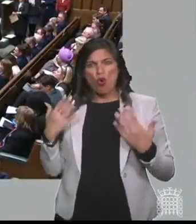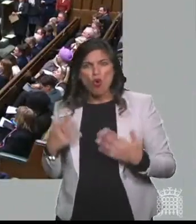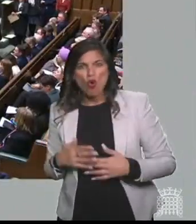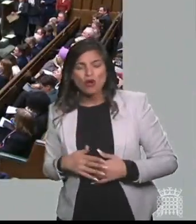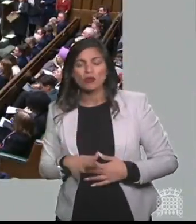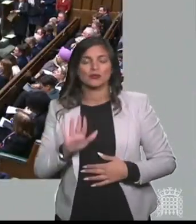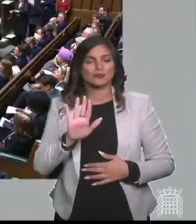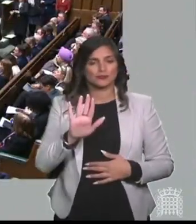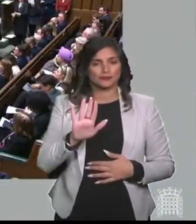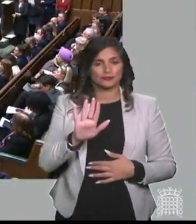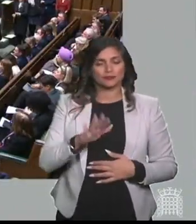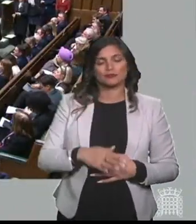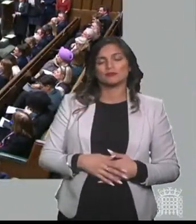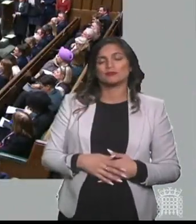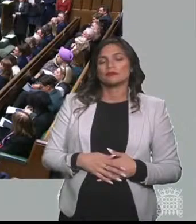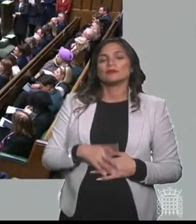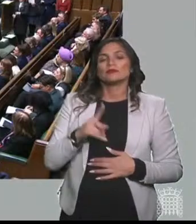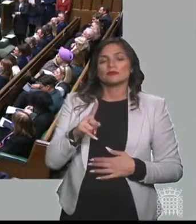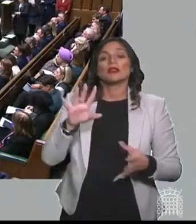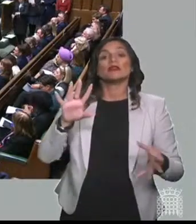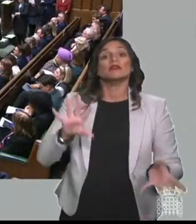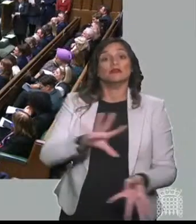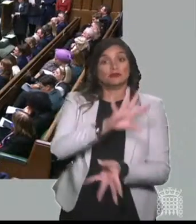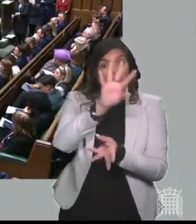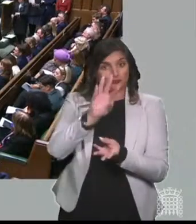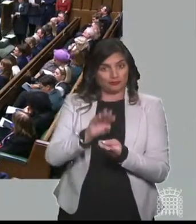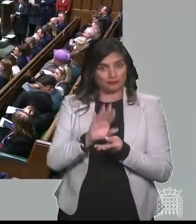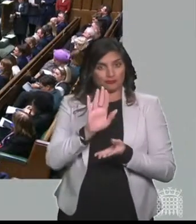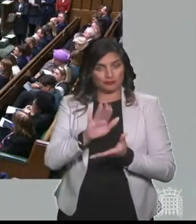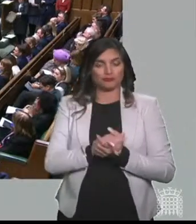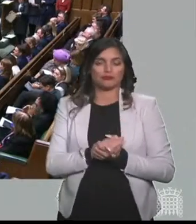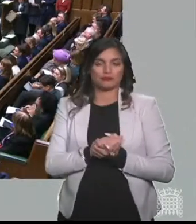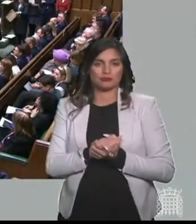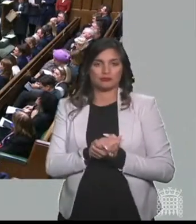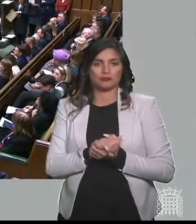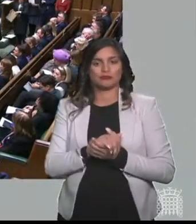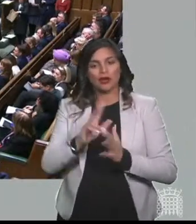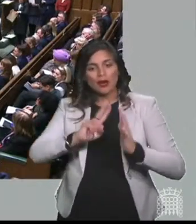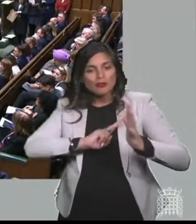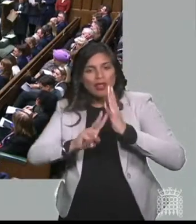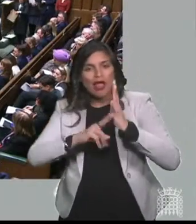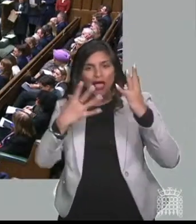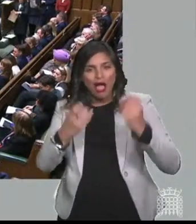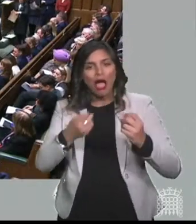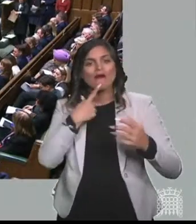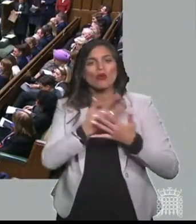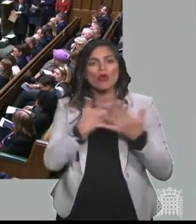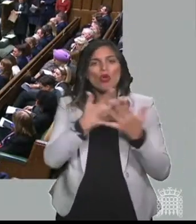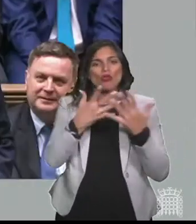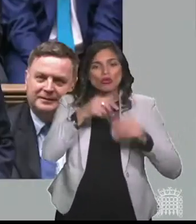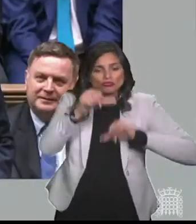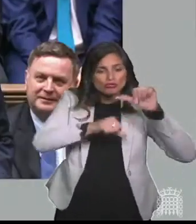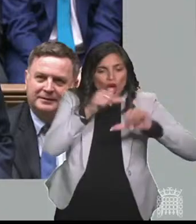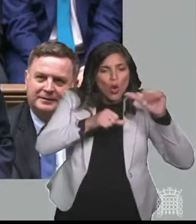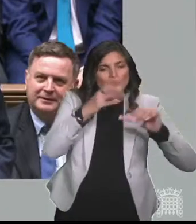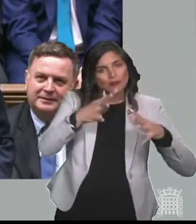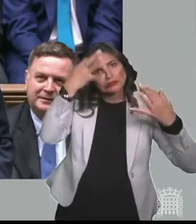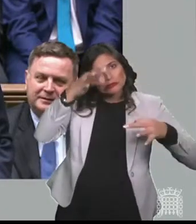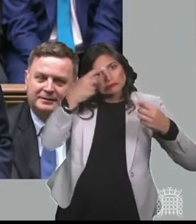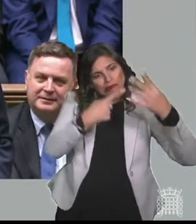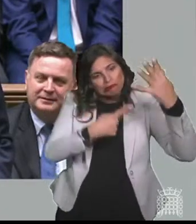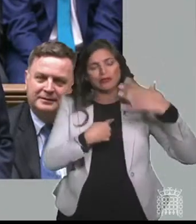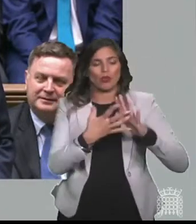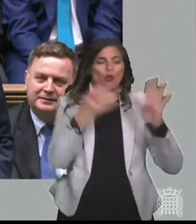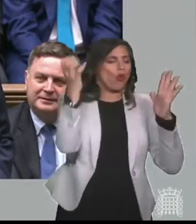But in summary, Mr. Speaker, they remove planning red tape, they speed up access to the national grid, they support